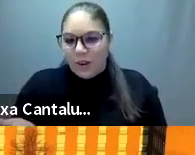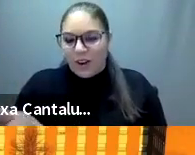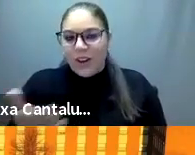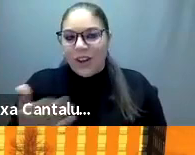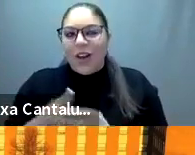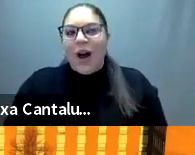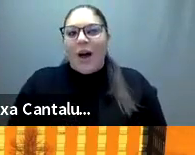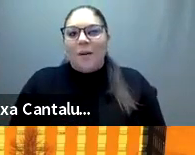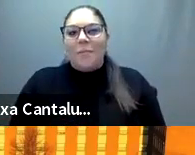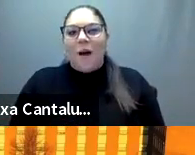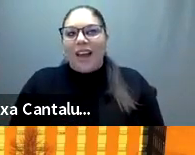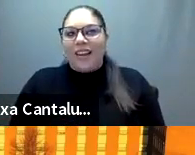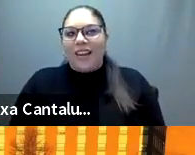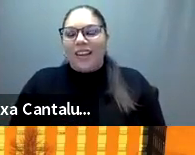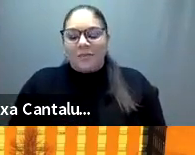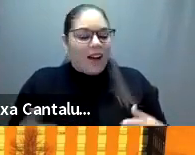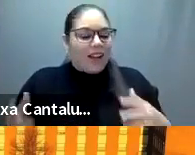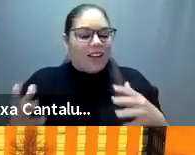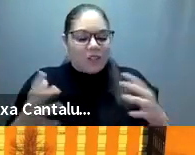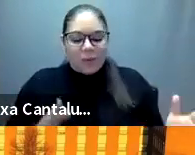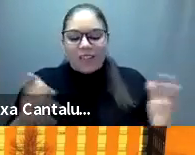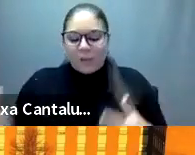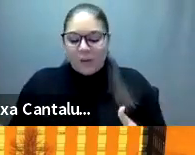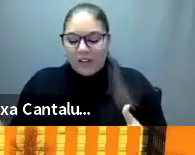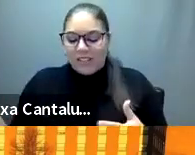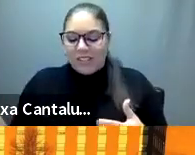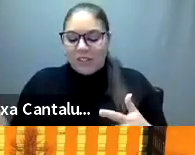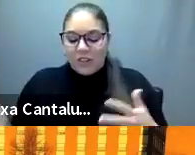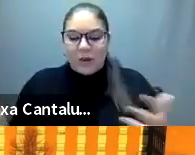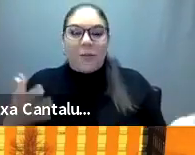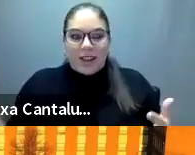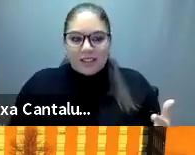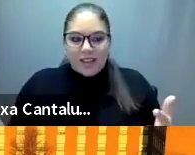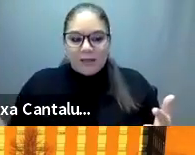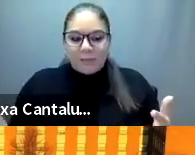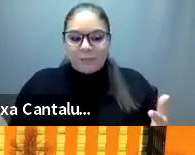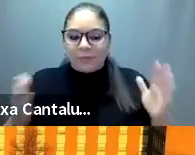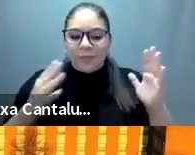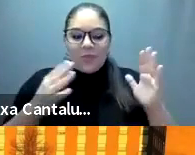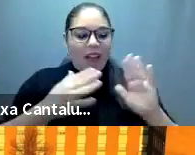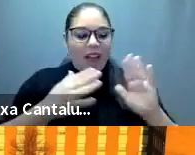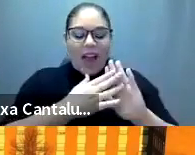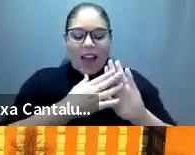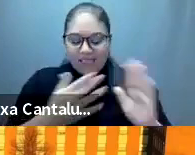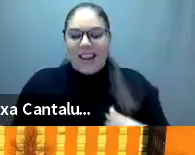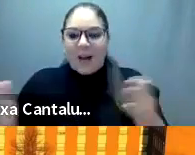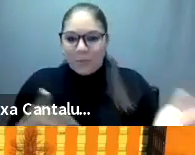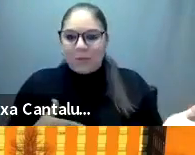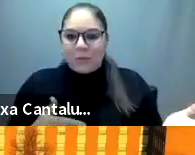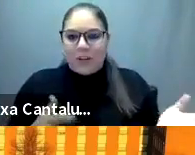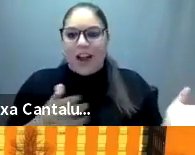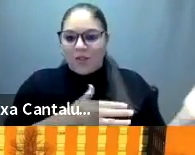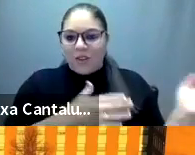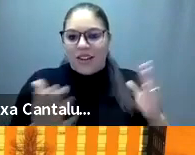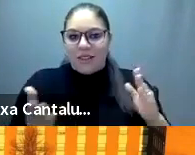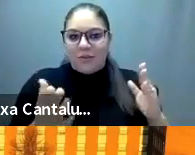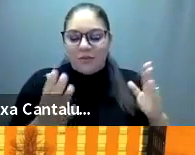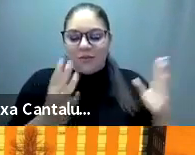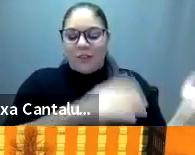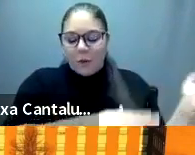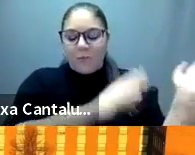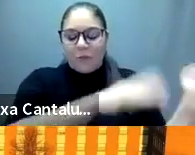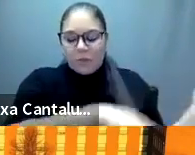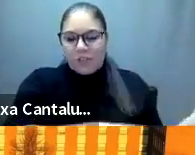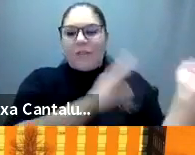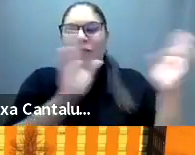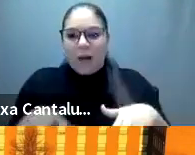working with her. My interpreting experience during my practicum, I did it at Bloomsburg after I